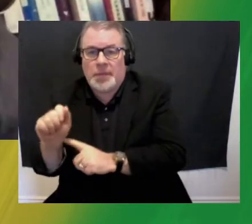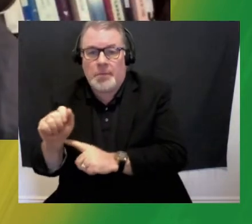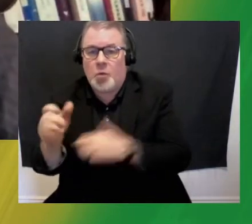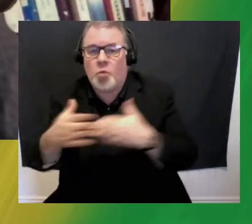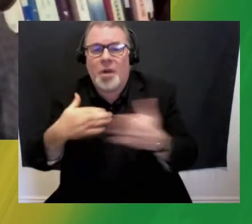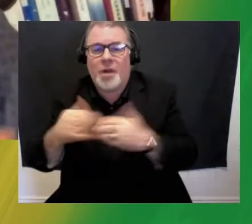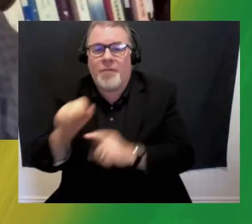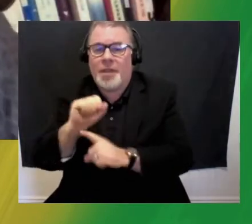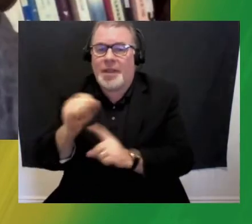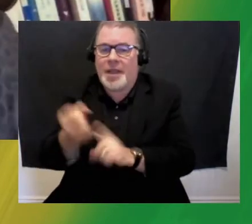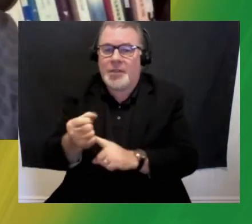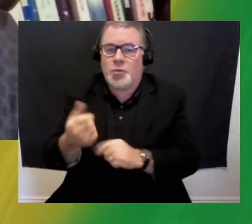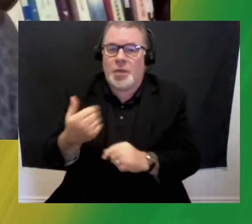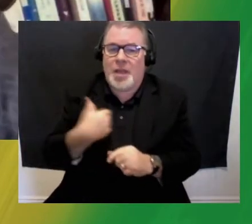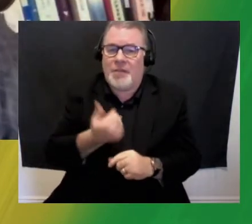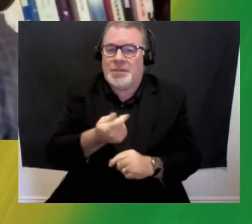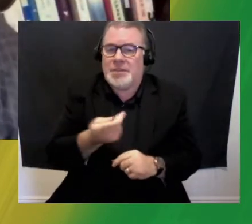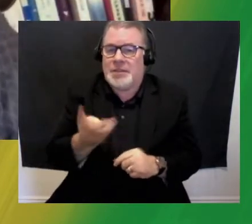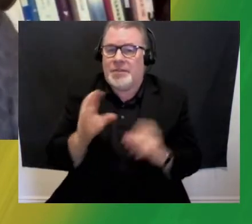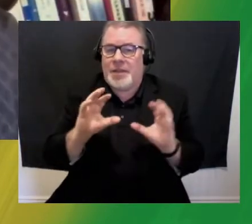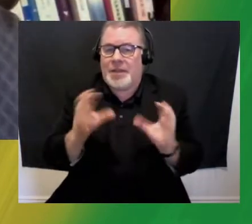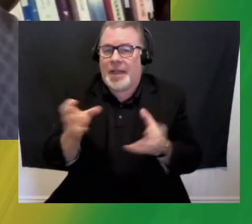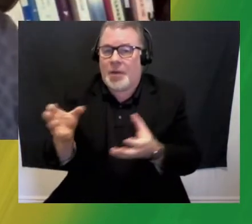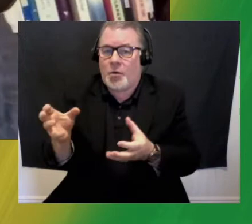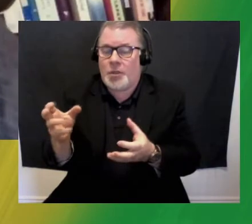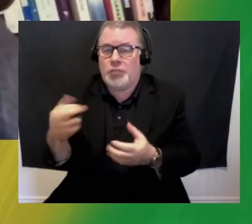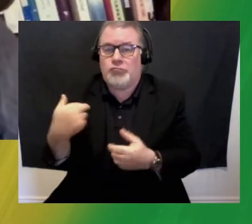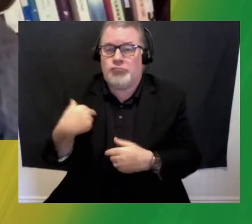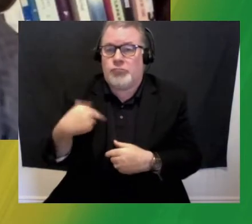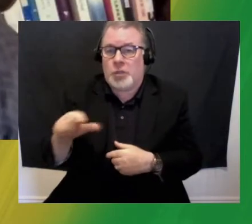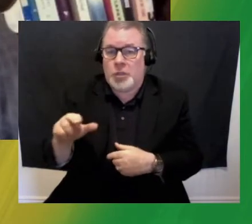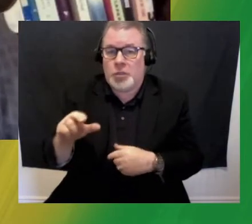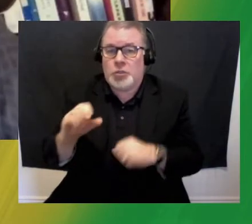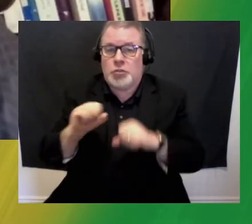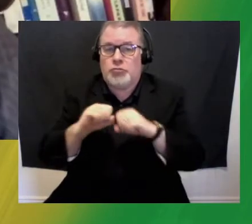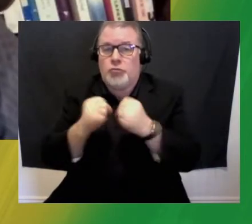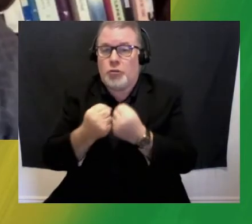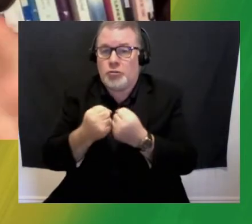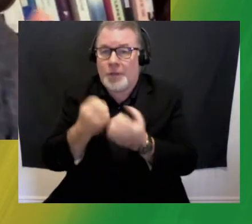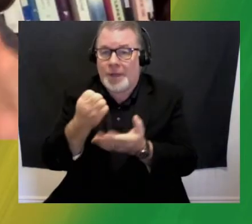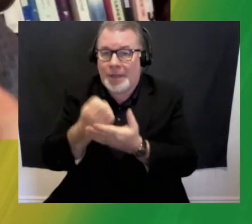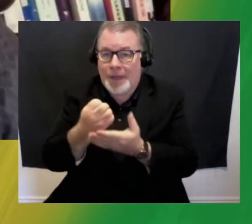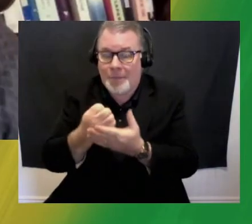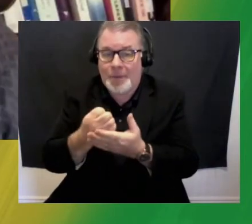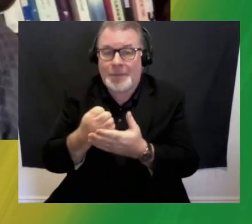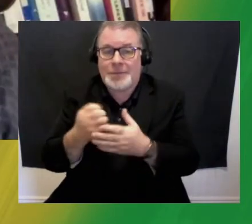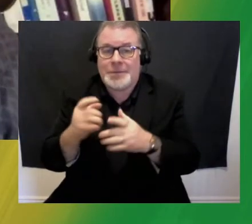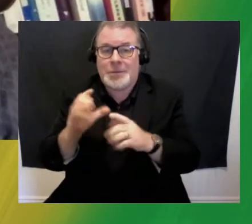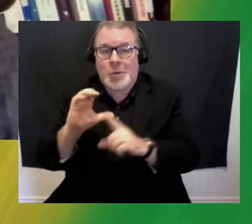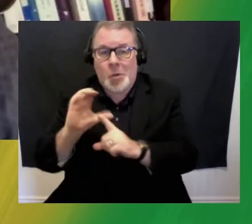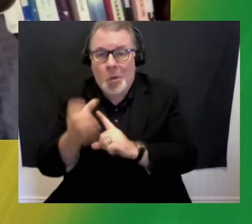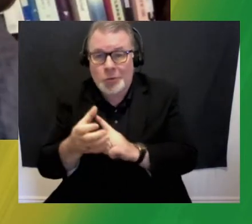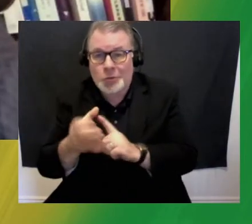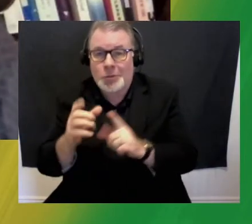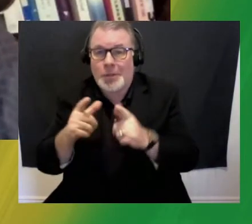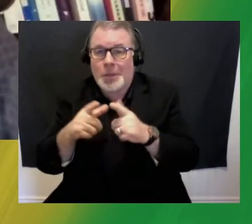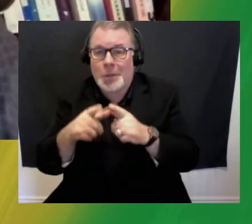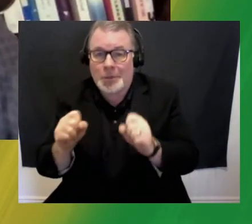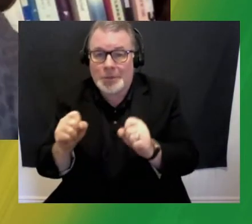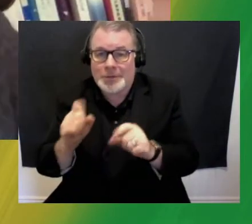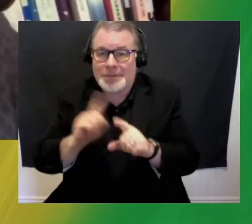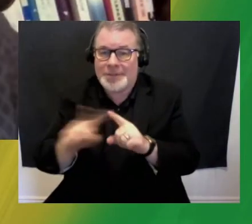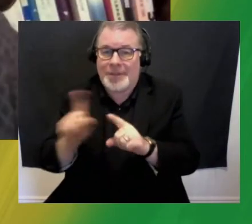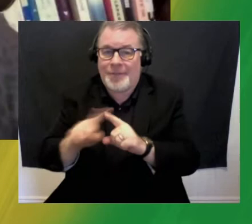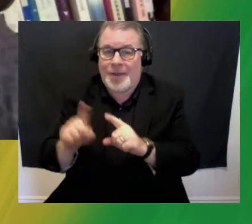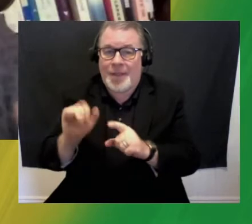any number of categories: religion, socioeconomics, culture, linguistic, all kinds of areas in which some groups are